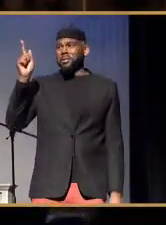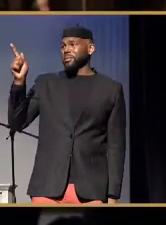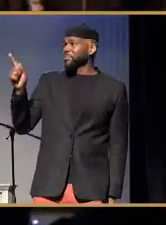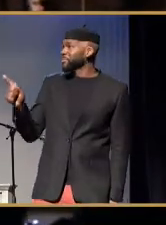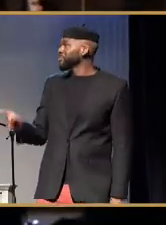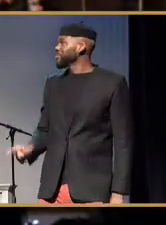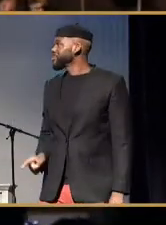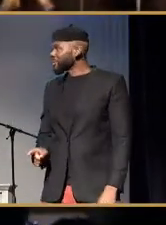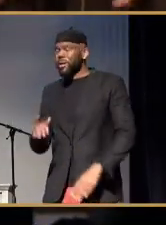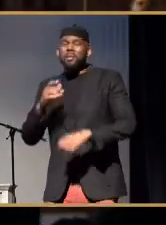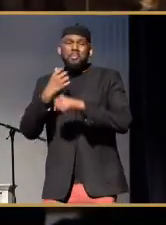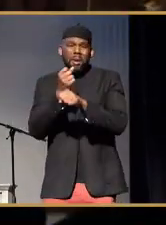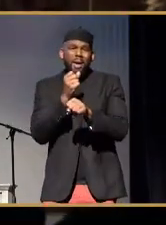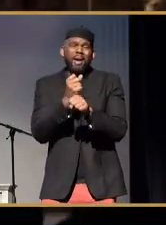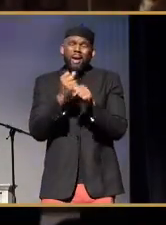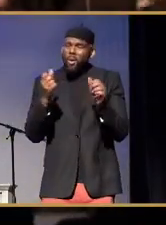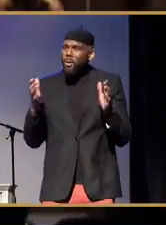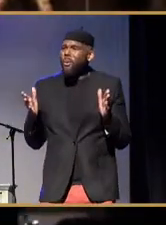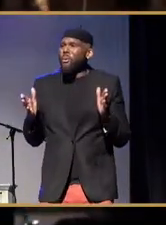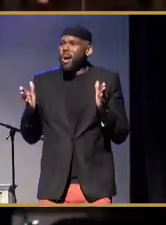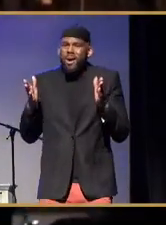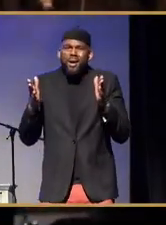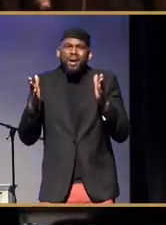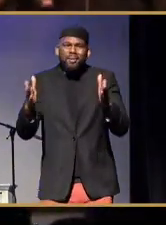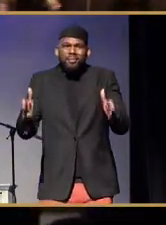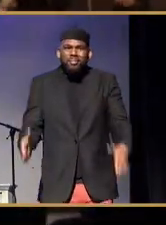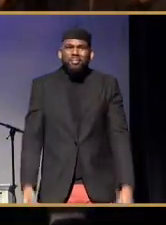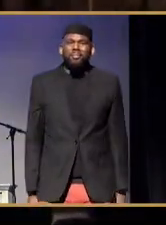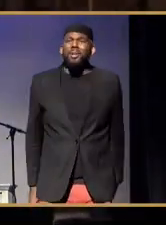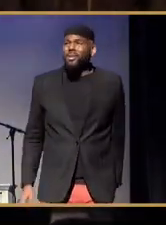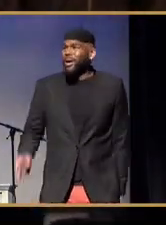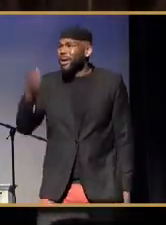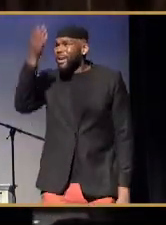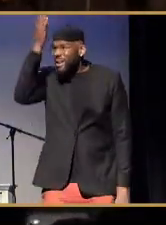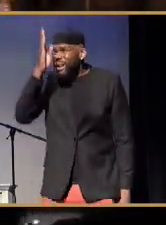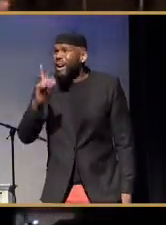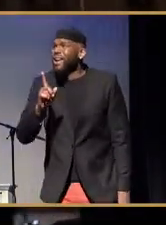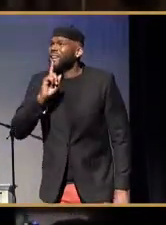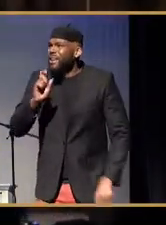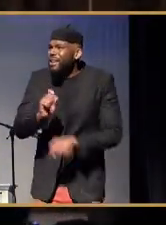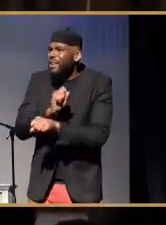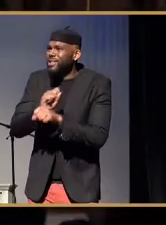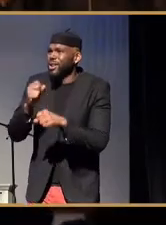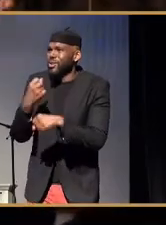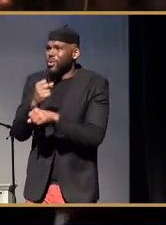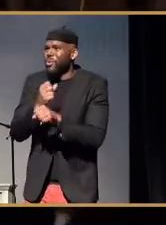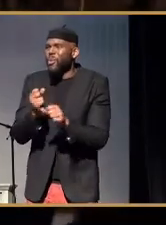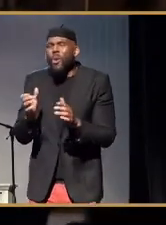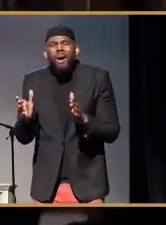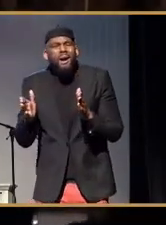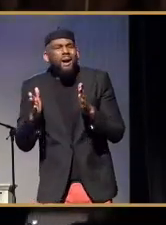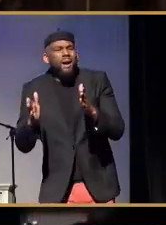God, He's a way. God, is a way.